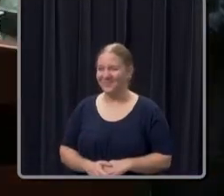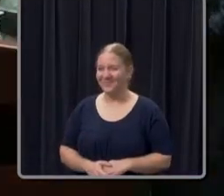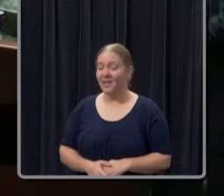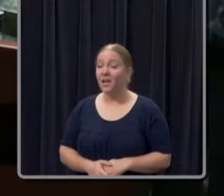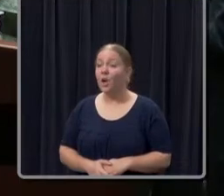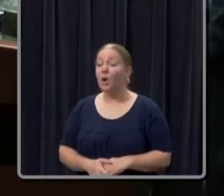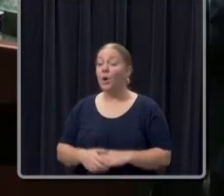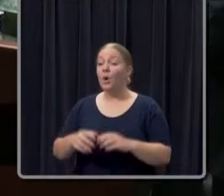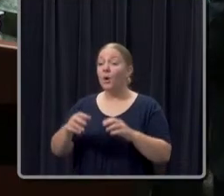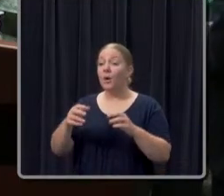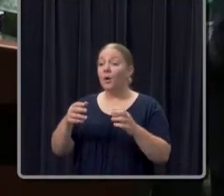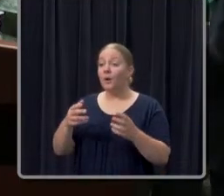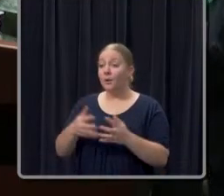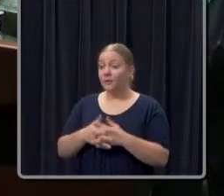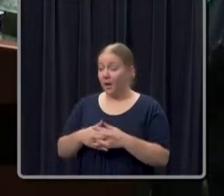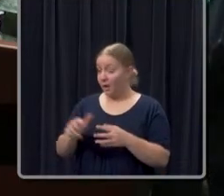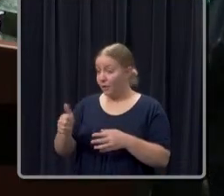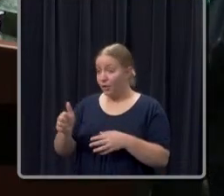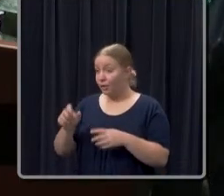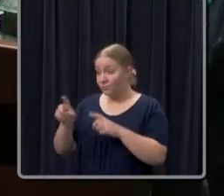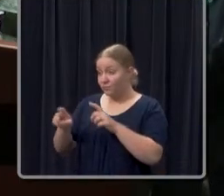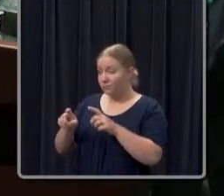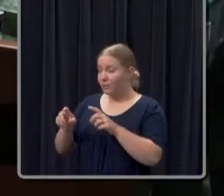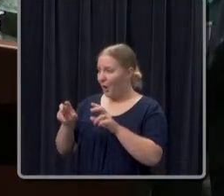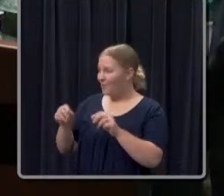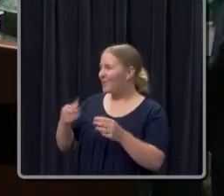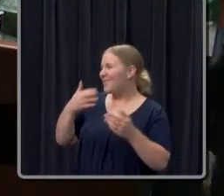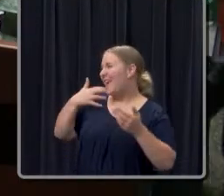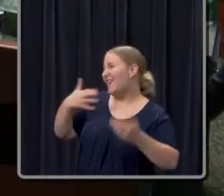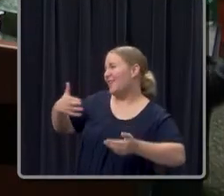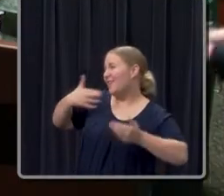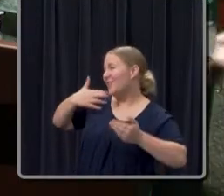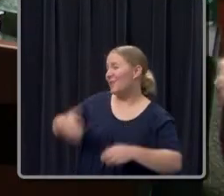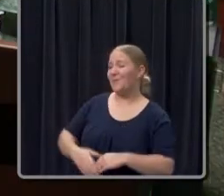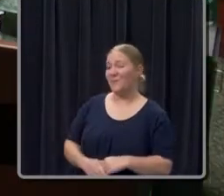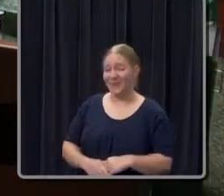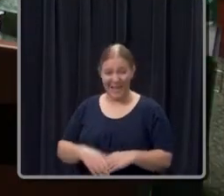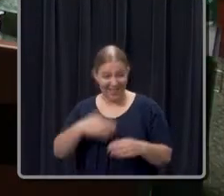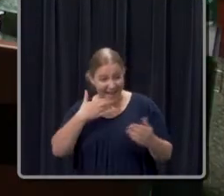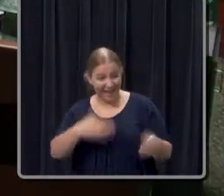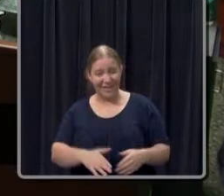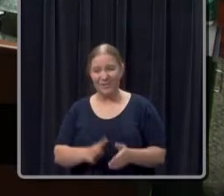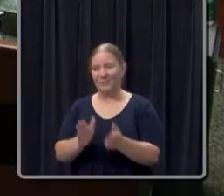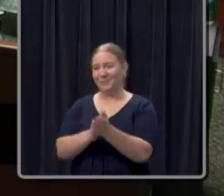Others? Thank you. Okay. Thank you. Seeing none? Thank you. Thank you.